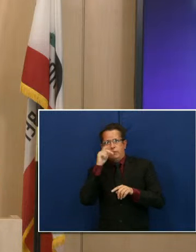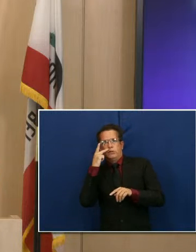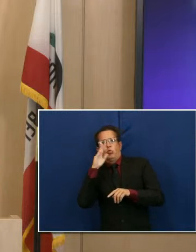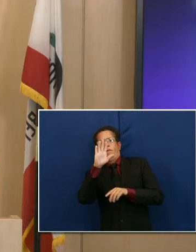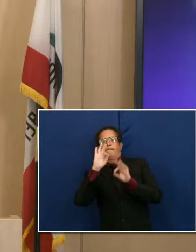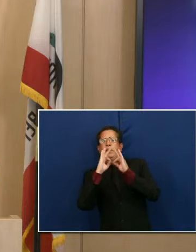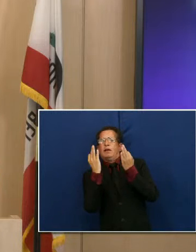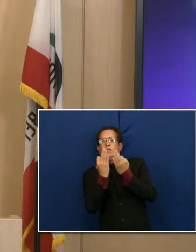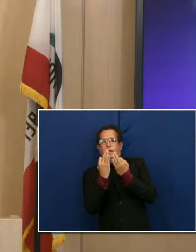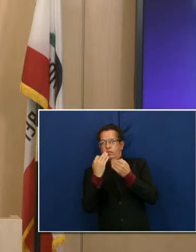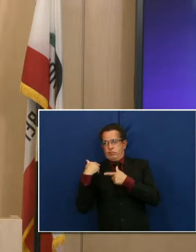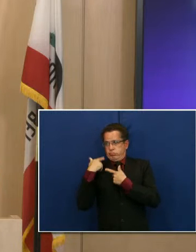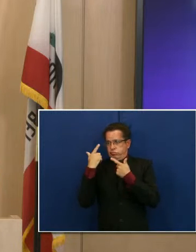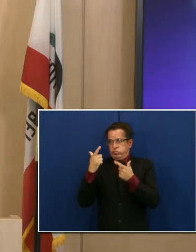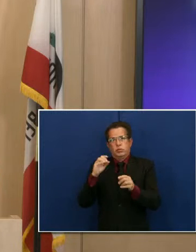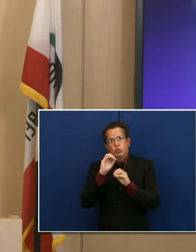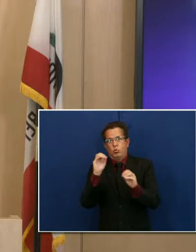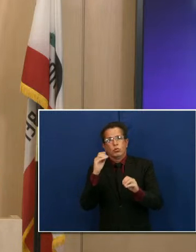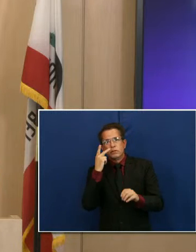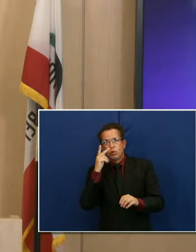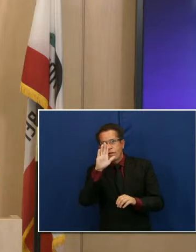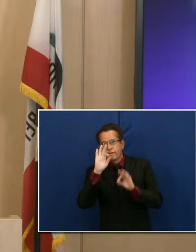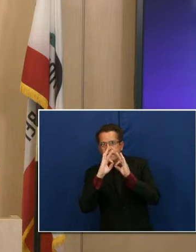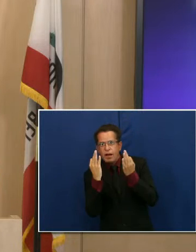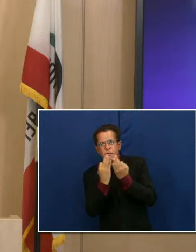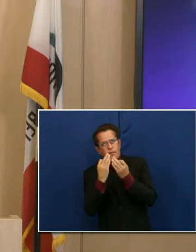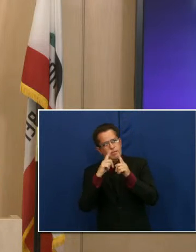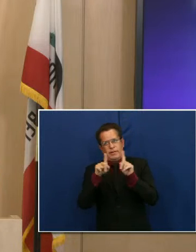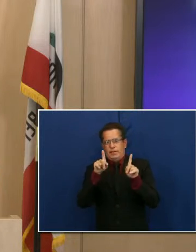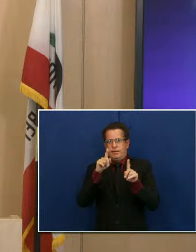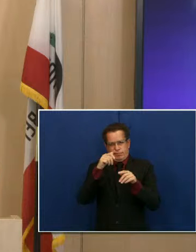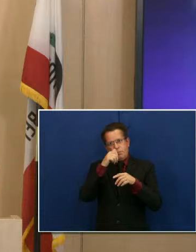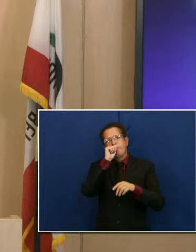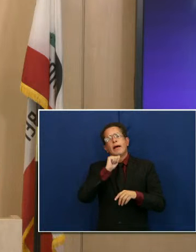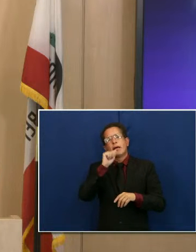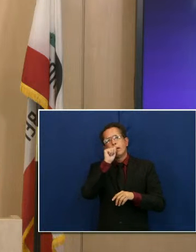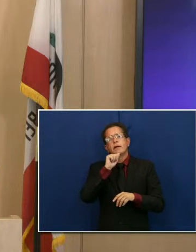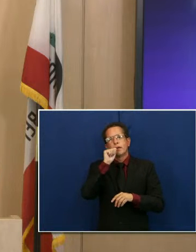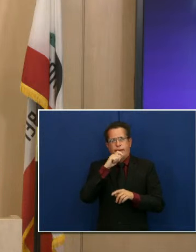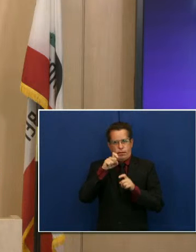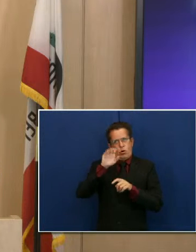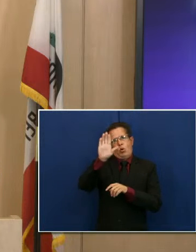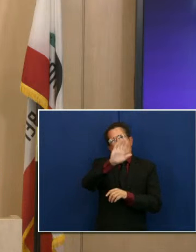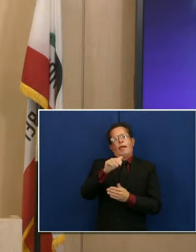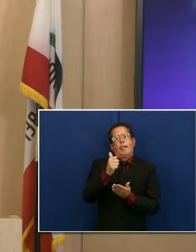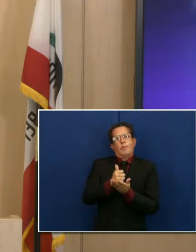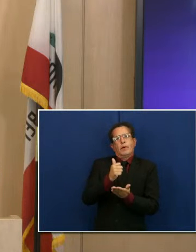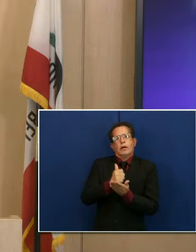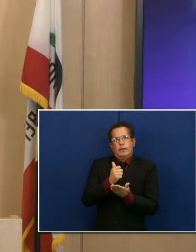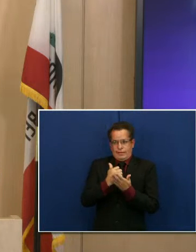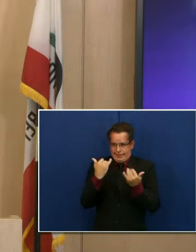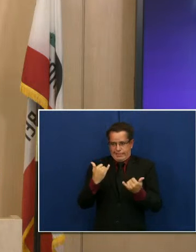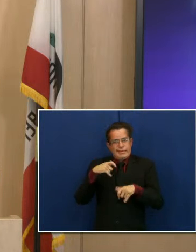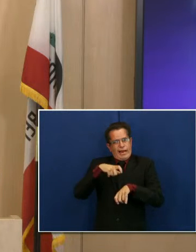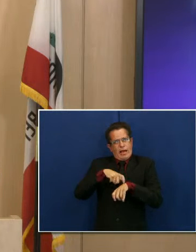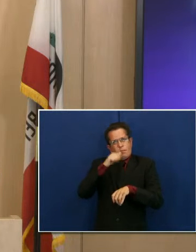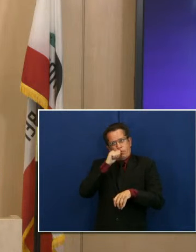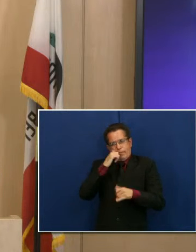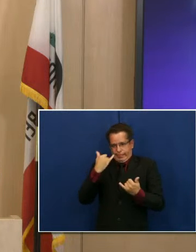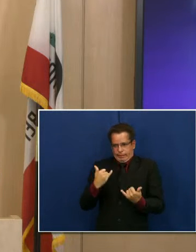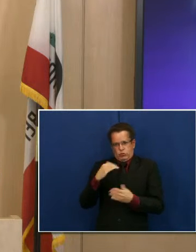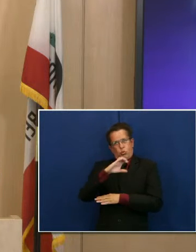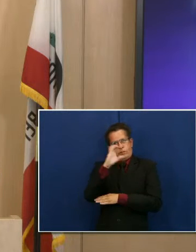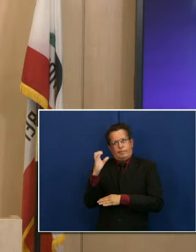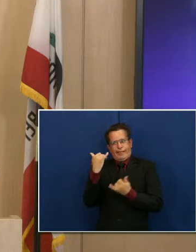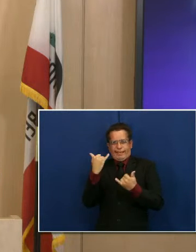members in some period of time. We ask for your cooperation, though, this one time, this